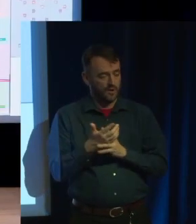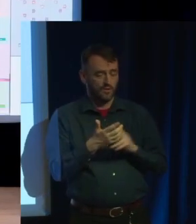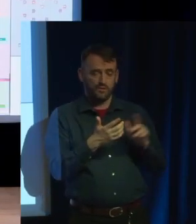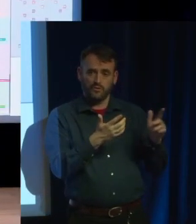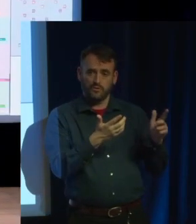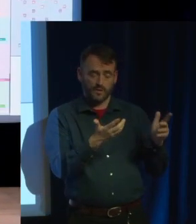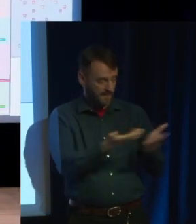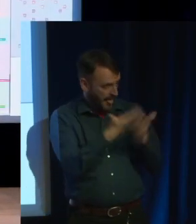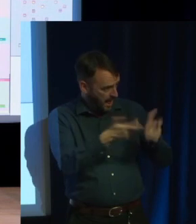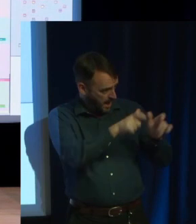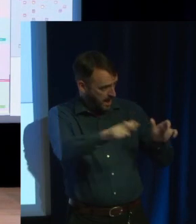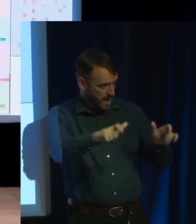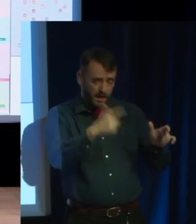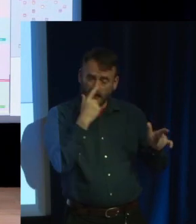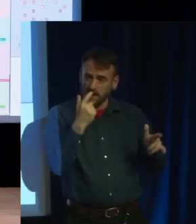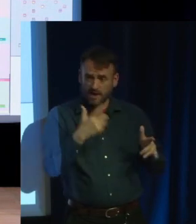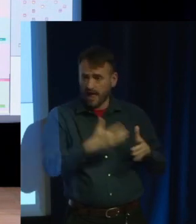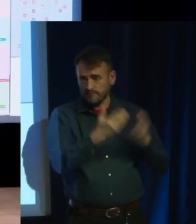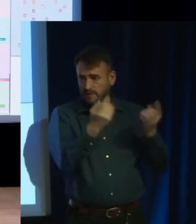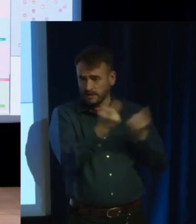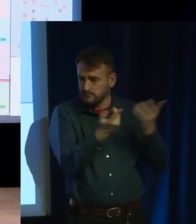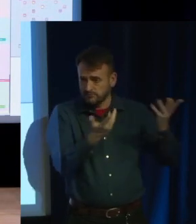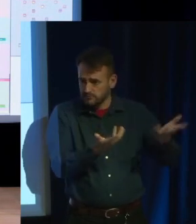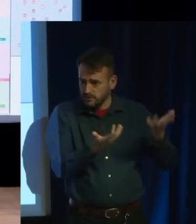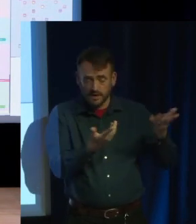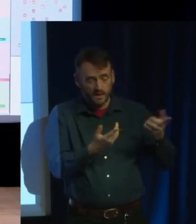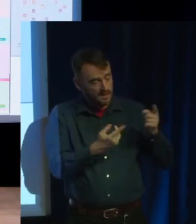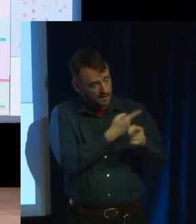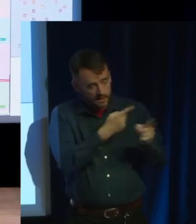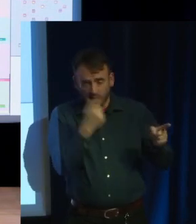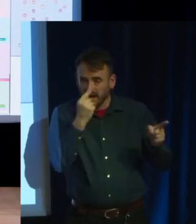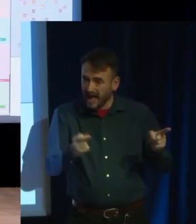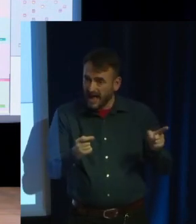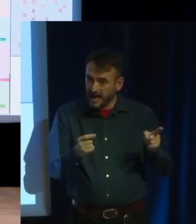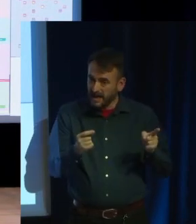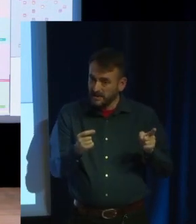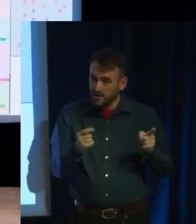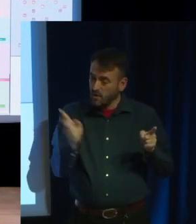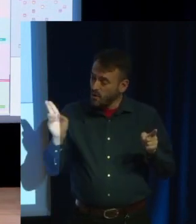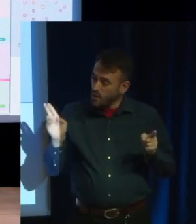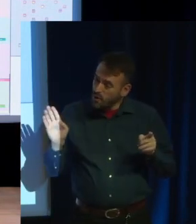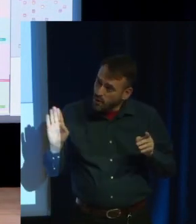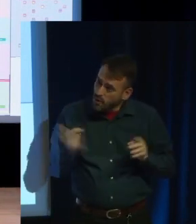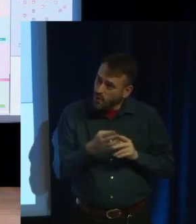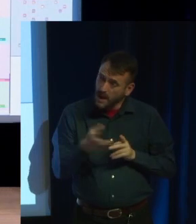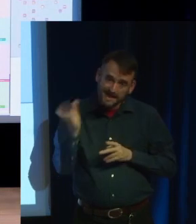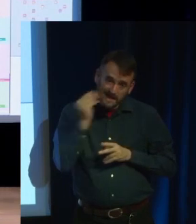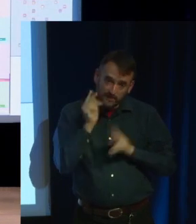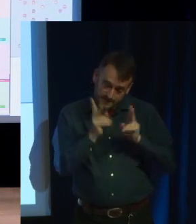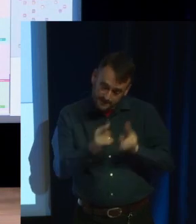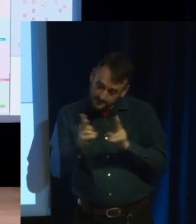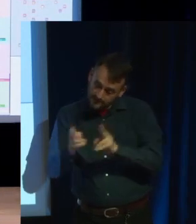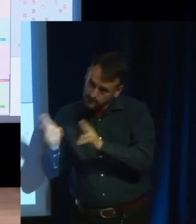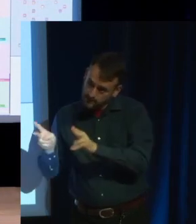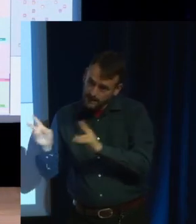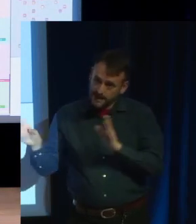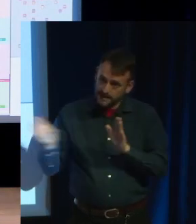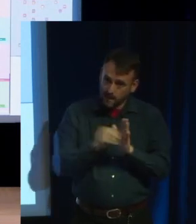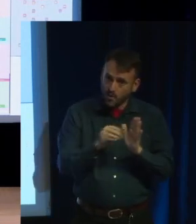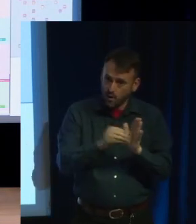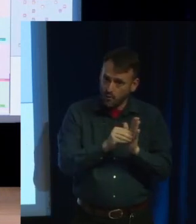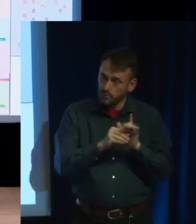can basically download every little snippet of sound in the game and send